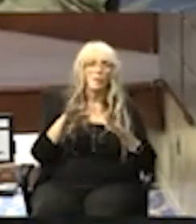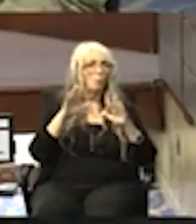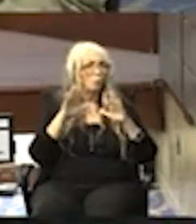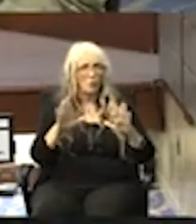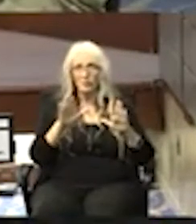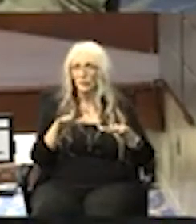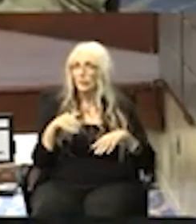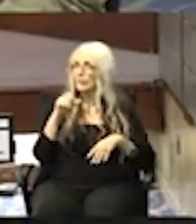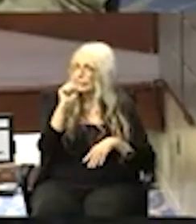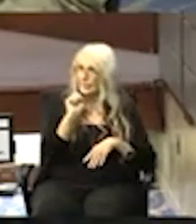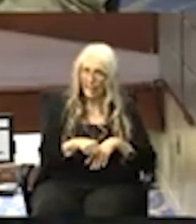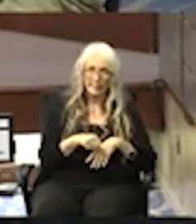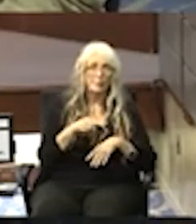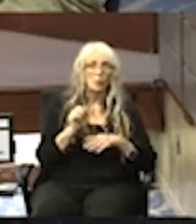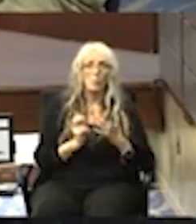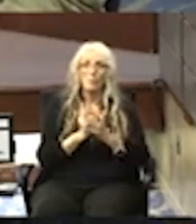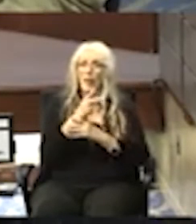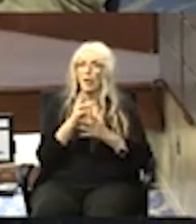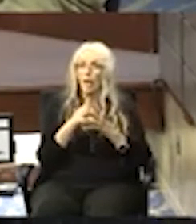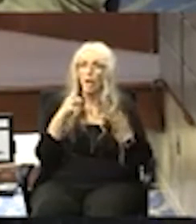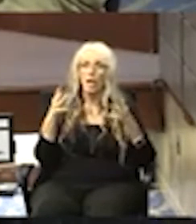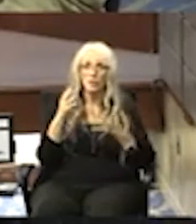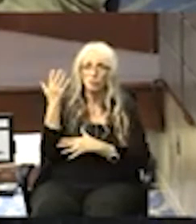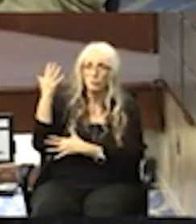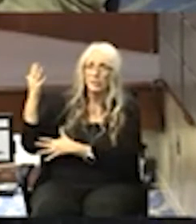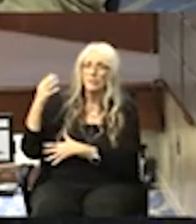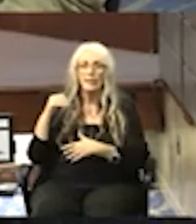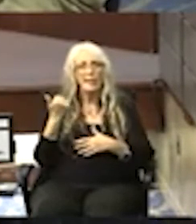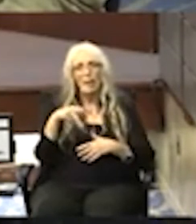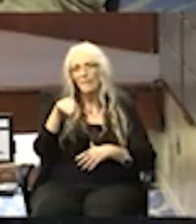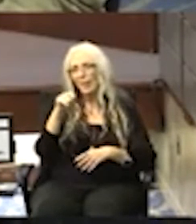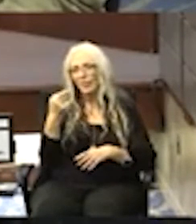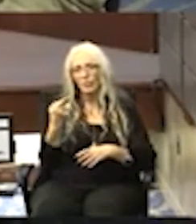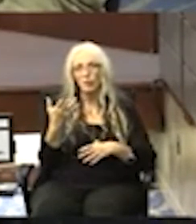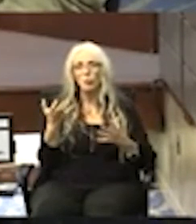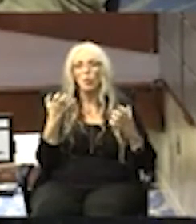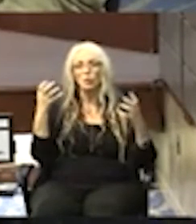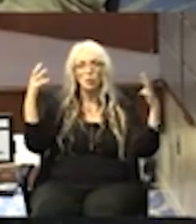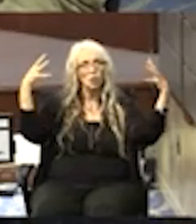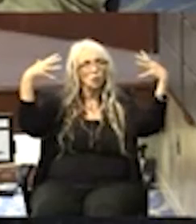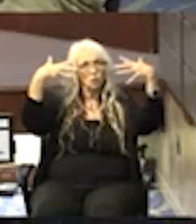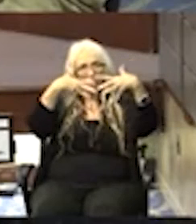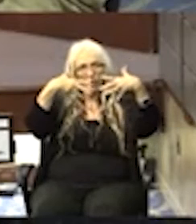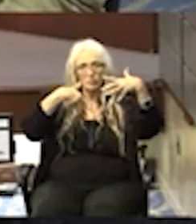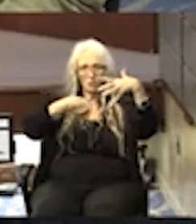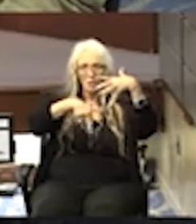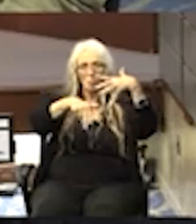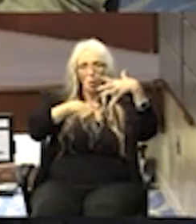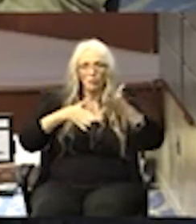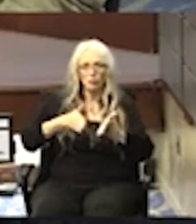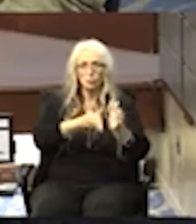confirm that. Yes, absolutely. Any of the paths are going to want to have a good amount of shade on them. I think human comfort